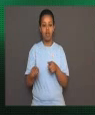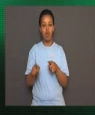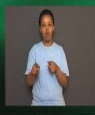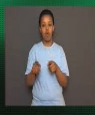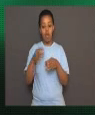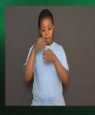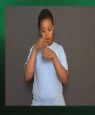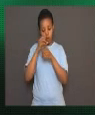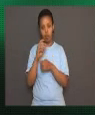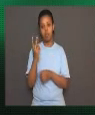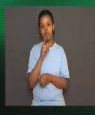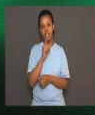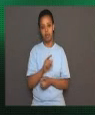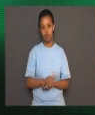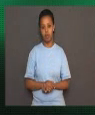a microscope.